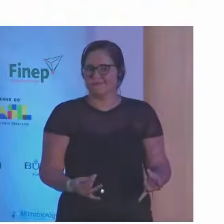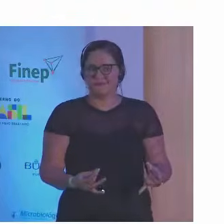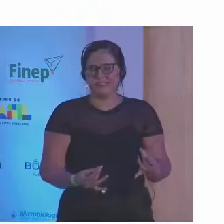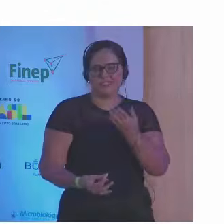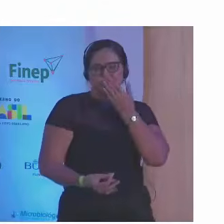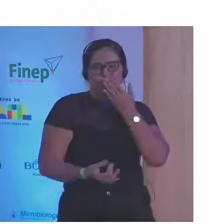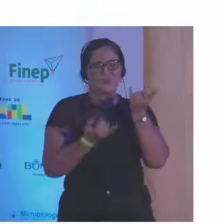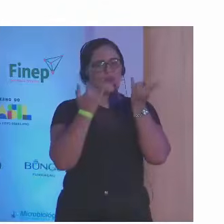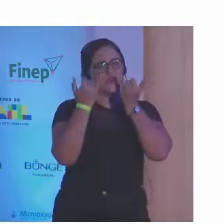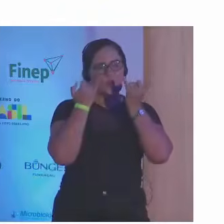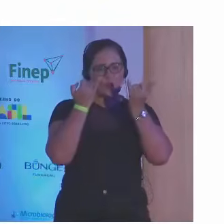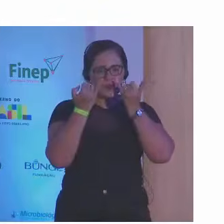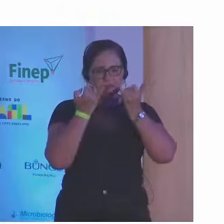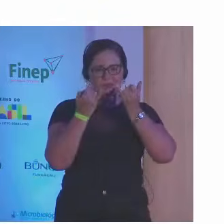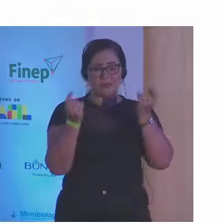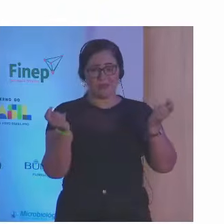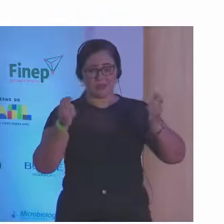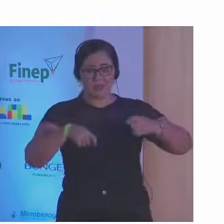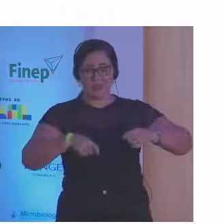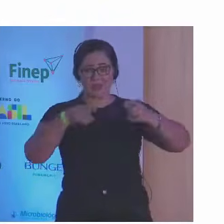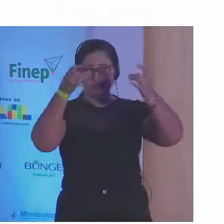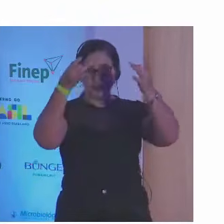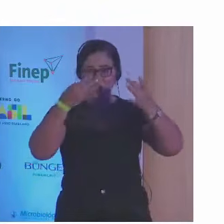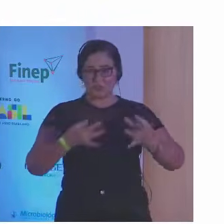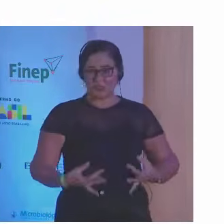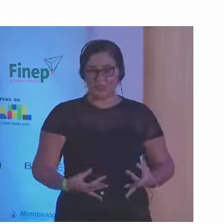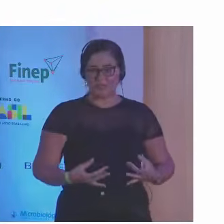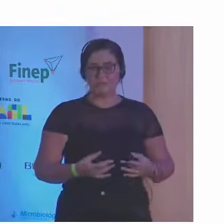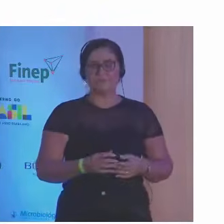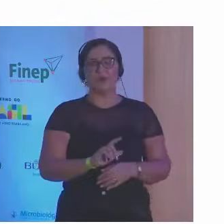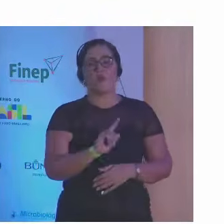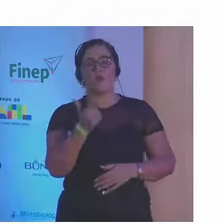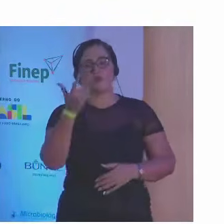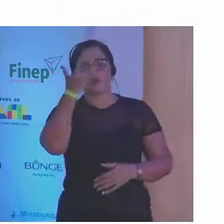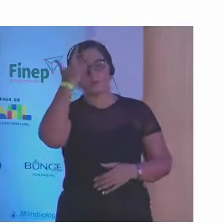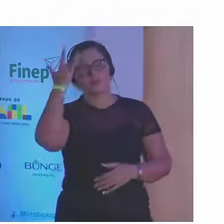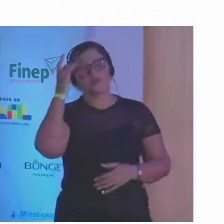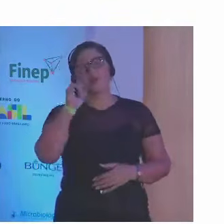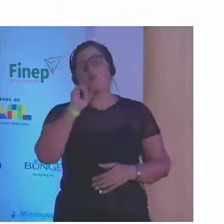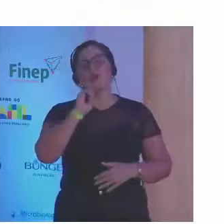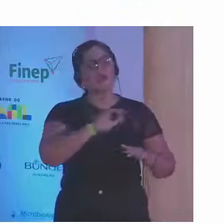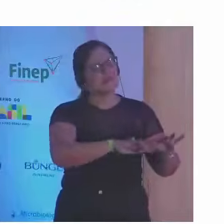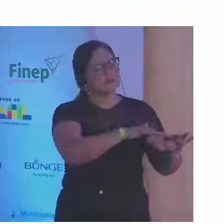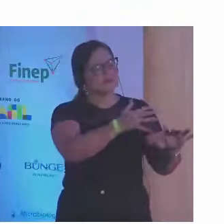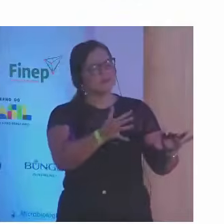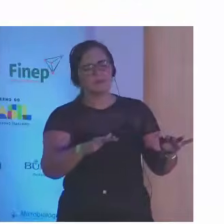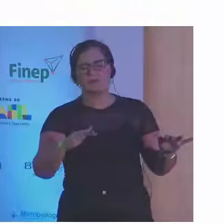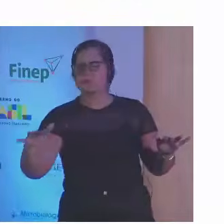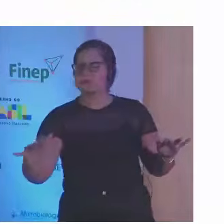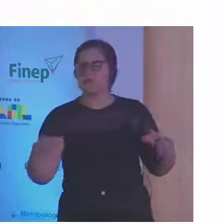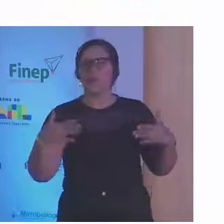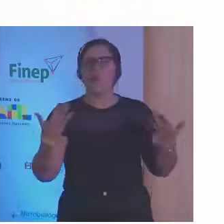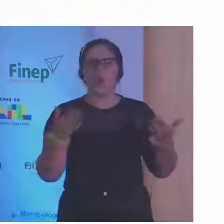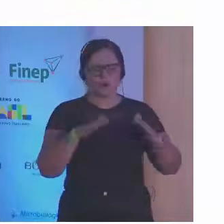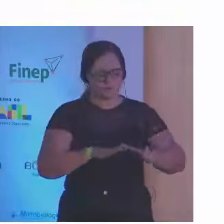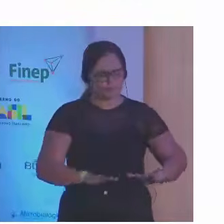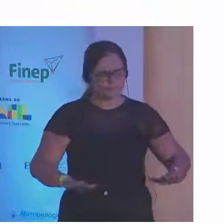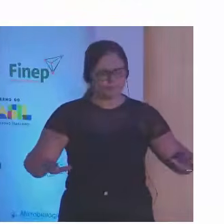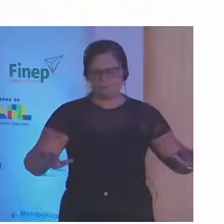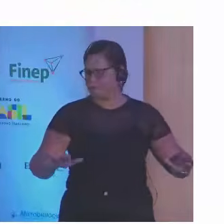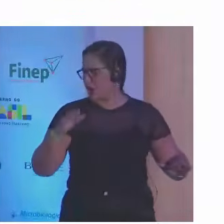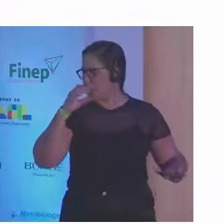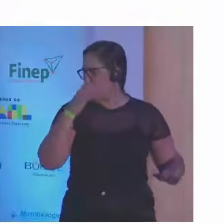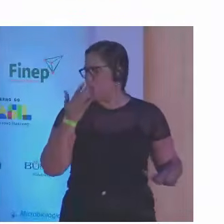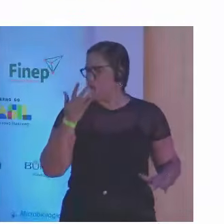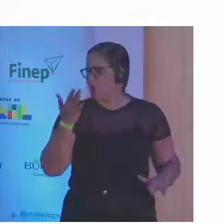explain to the others what is this circulation with the surface water in orange, and then they will dive there